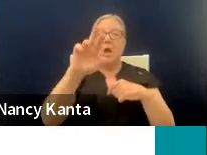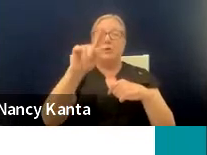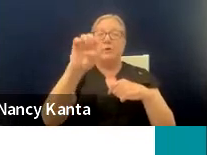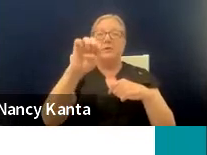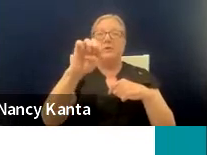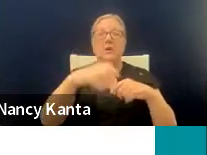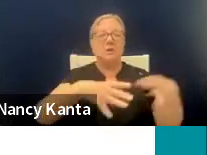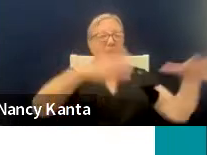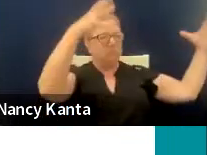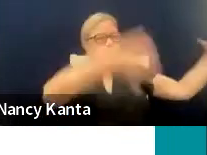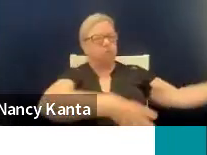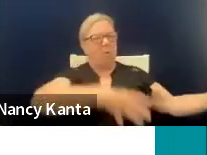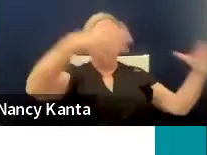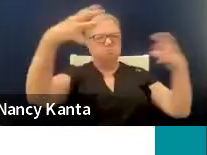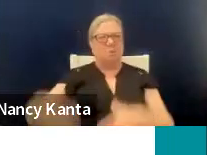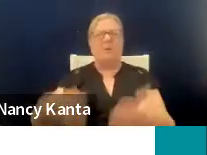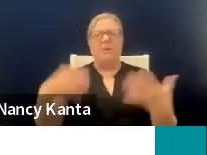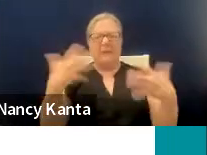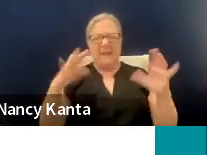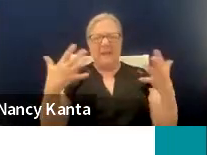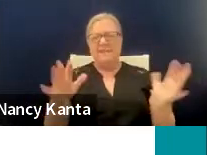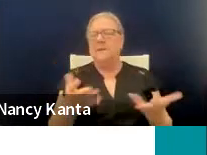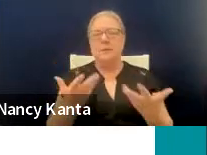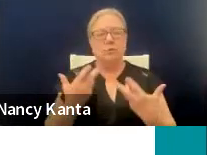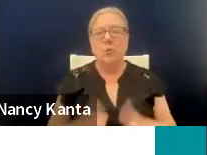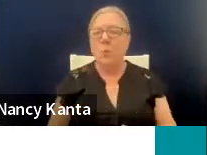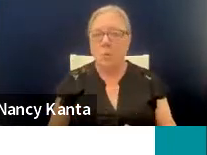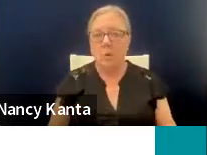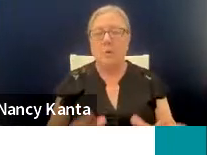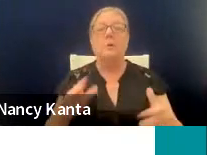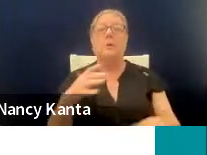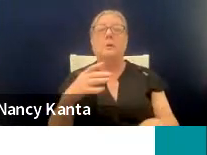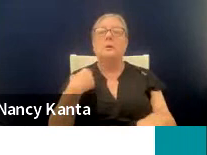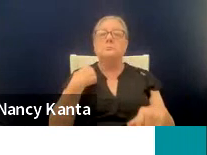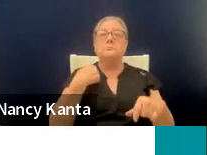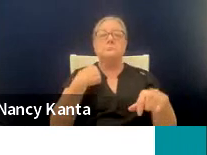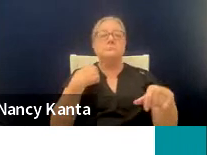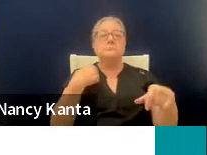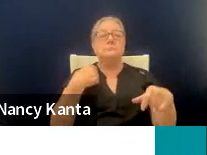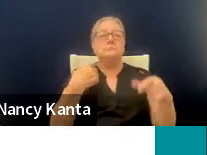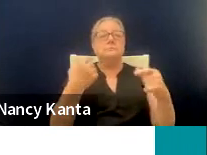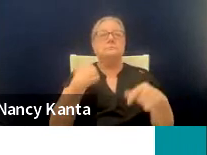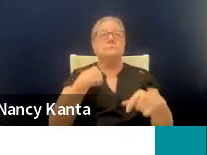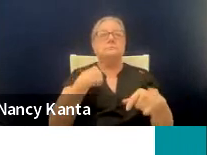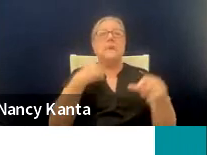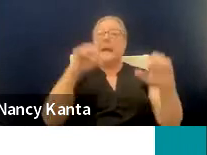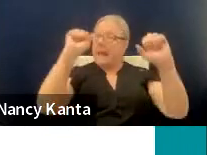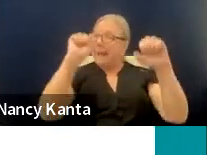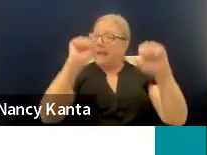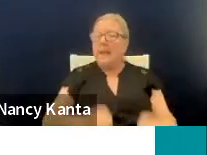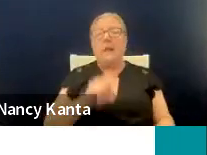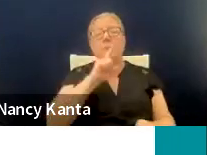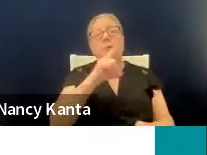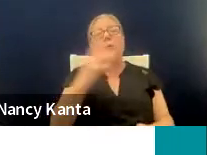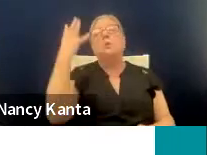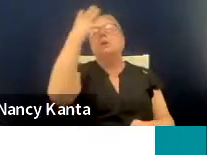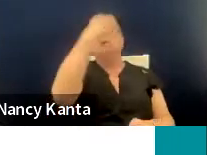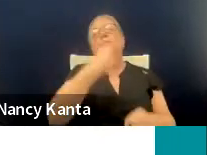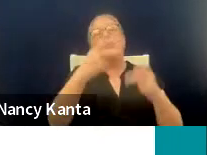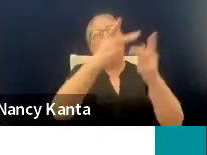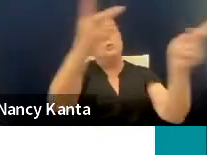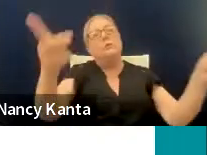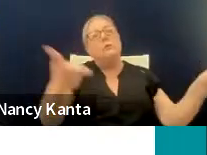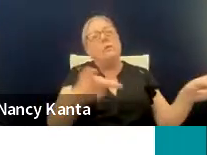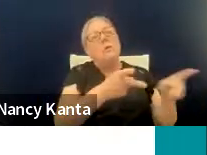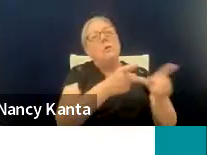get really specific about how it could be a very beautiful space to walk through, that's great.